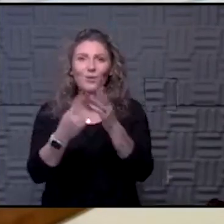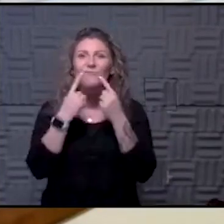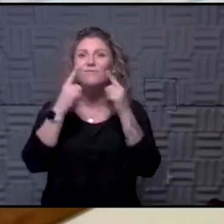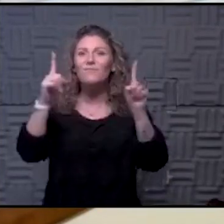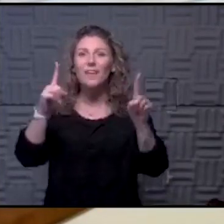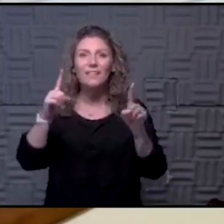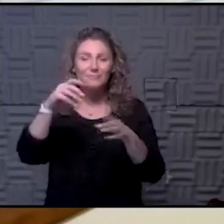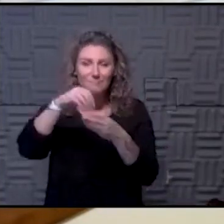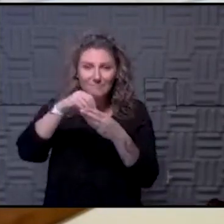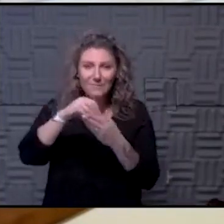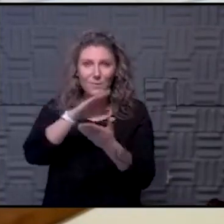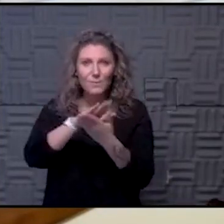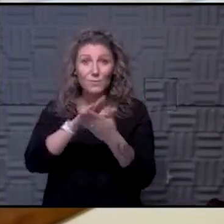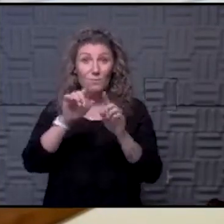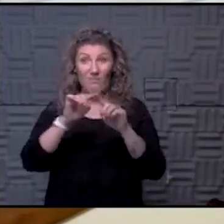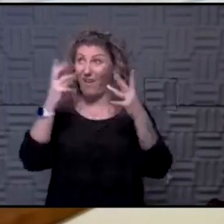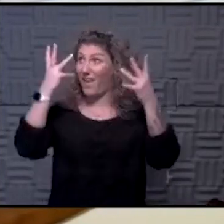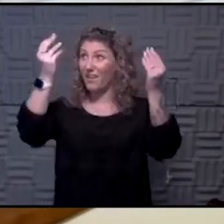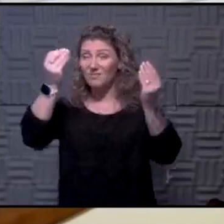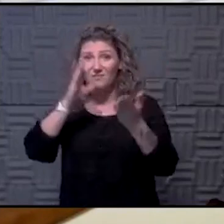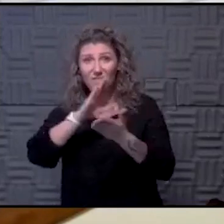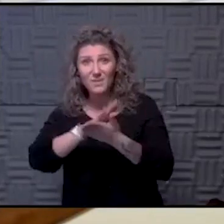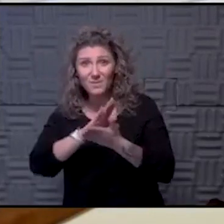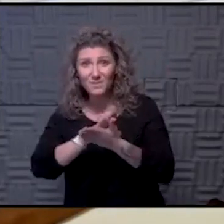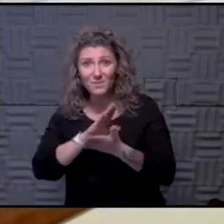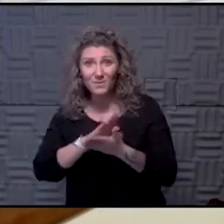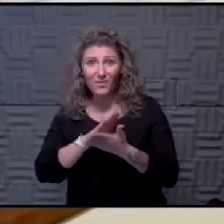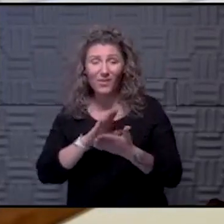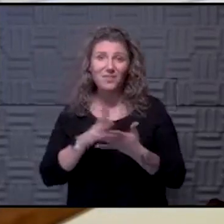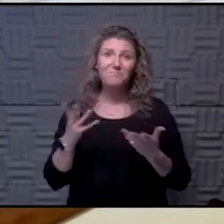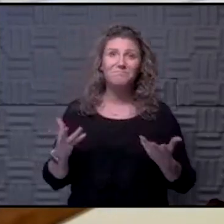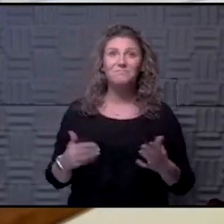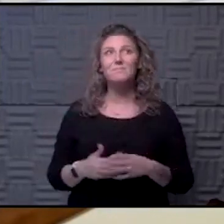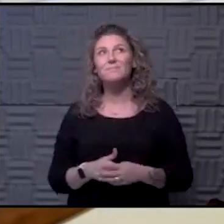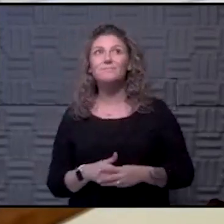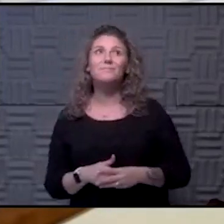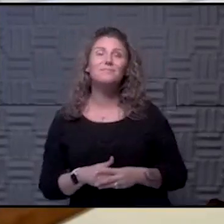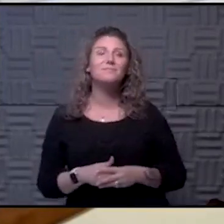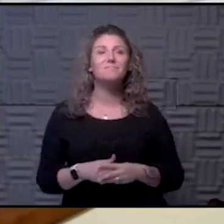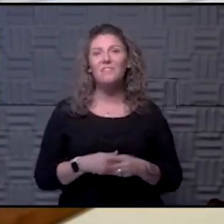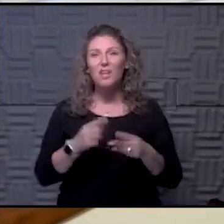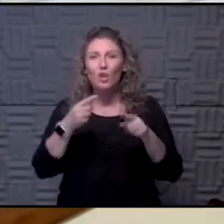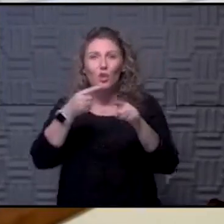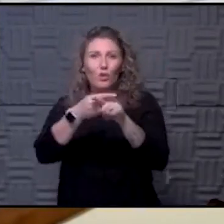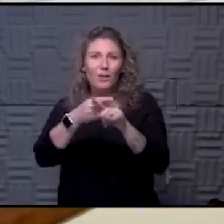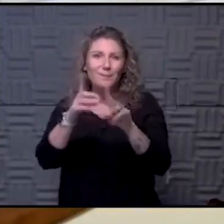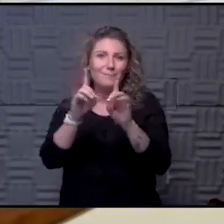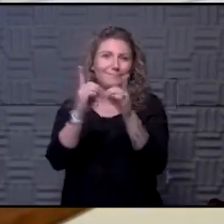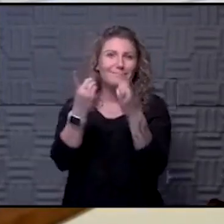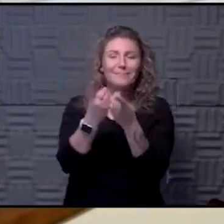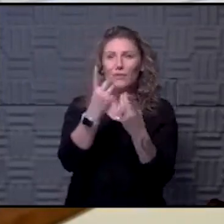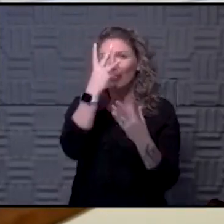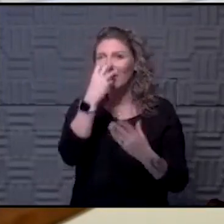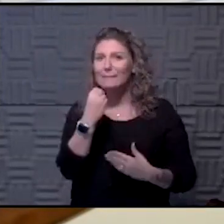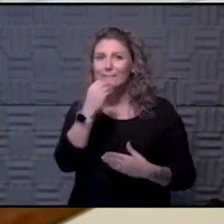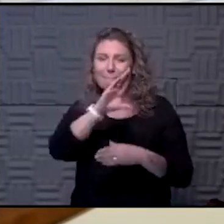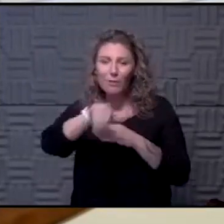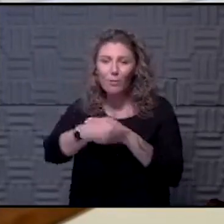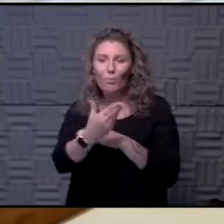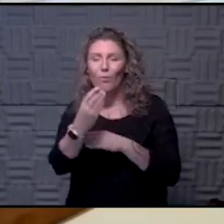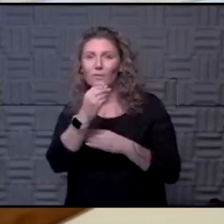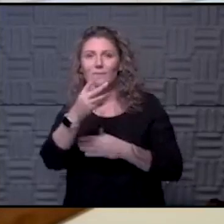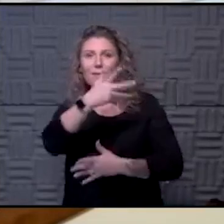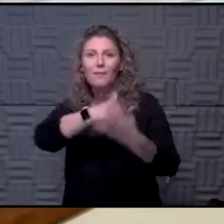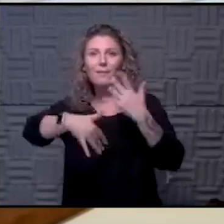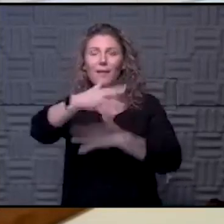the schools, but then outside of the schools in some cross district, sleepovers and gatherings and things like that,